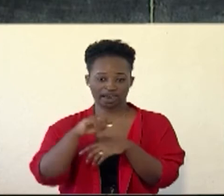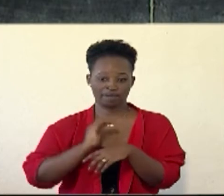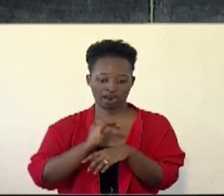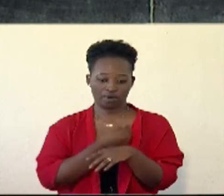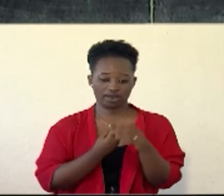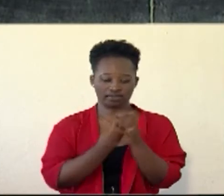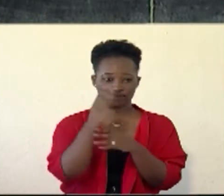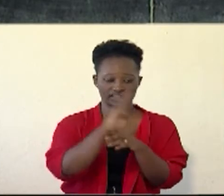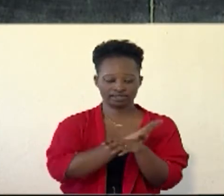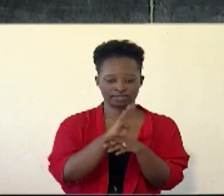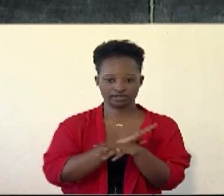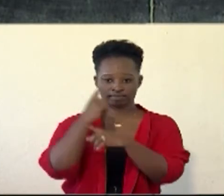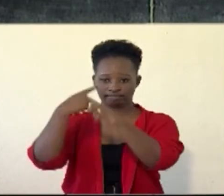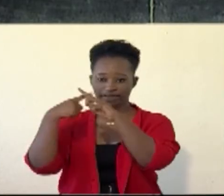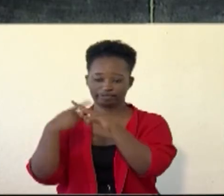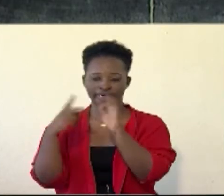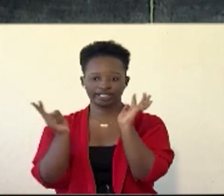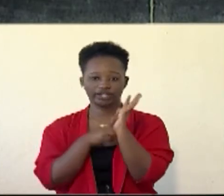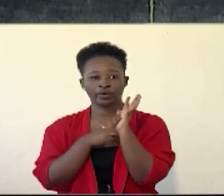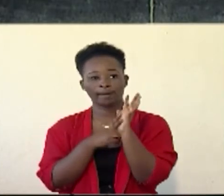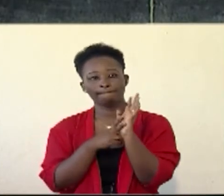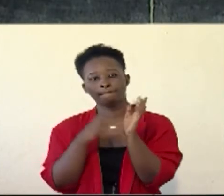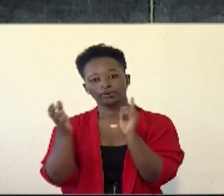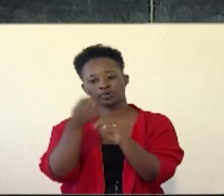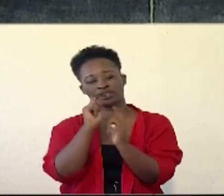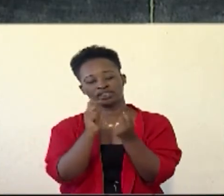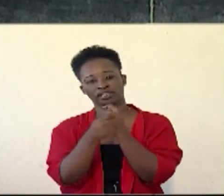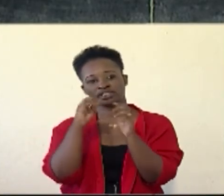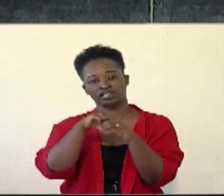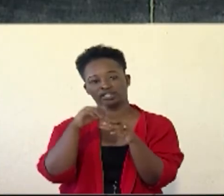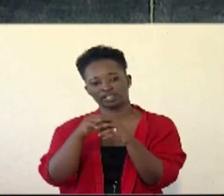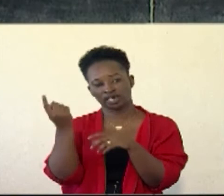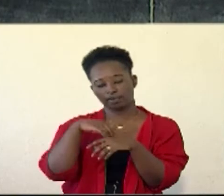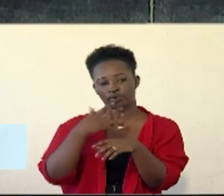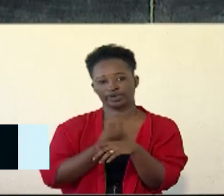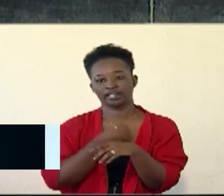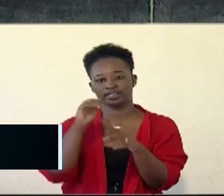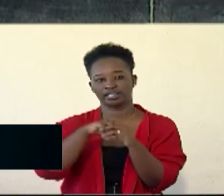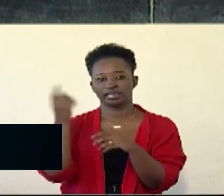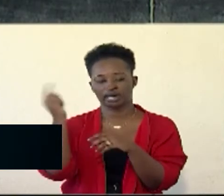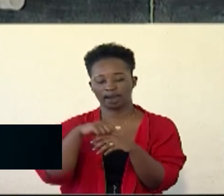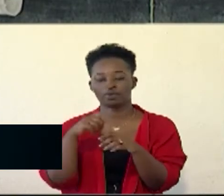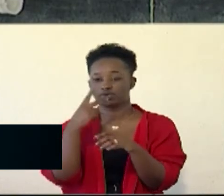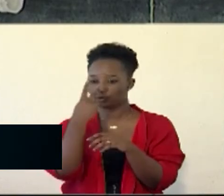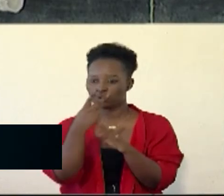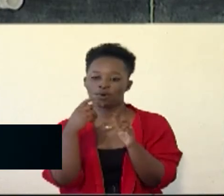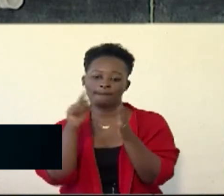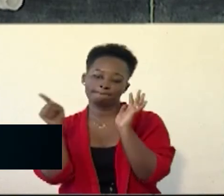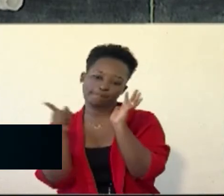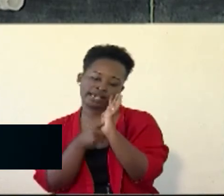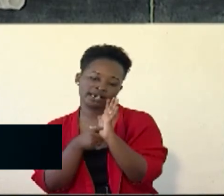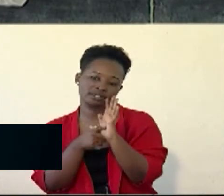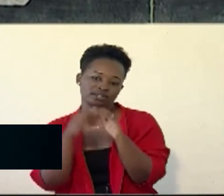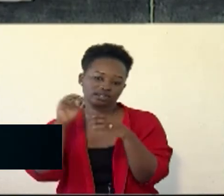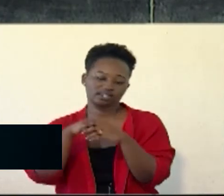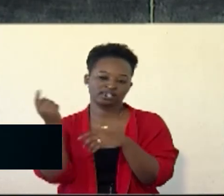investment multiplier is equal to get the change in income, we shall get income 2 minus income 1. The new